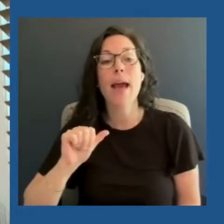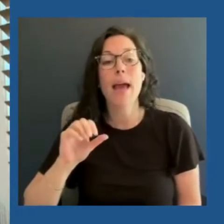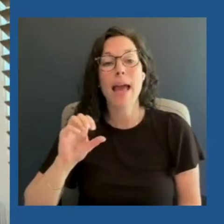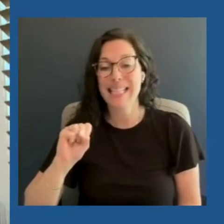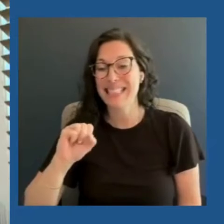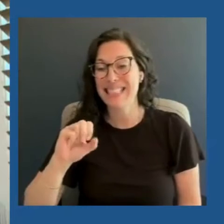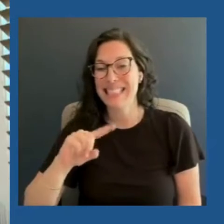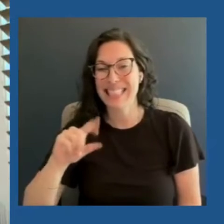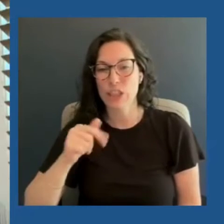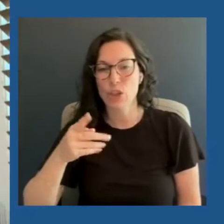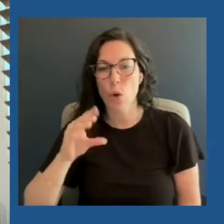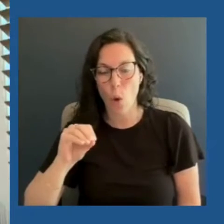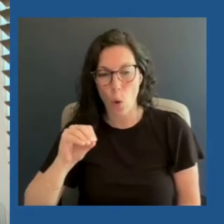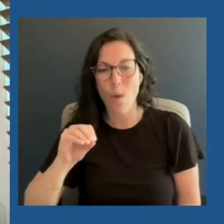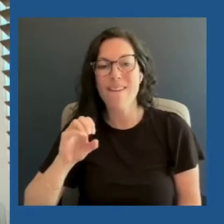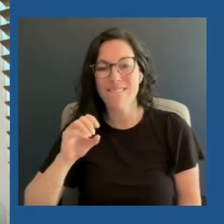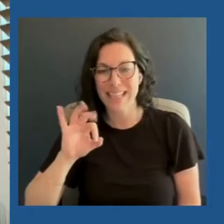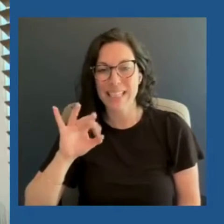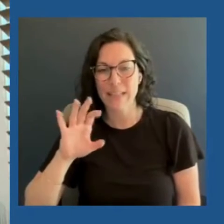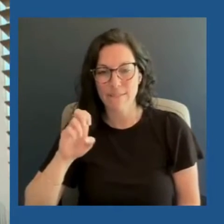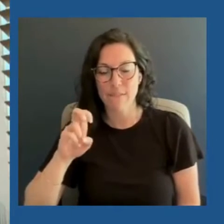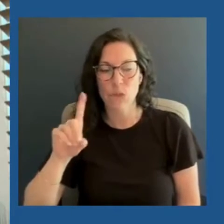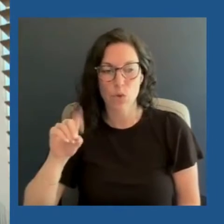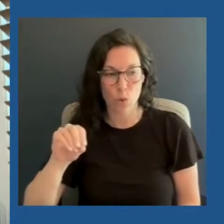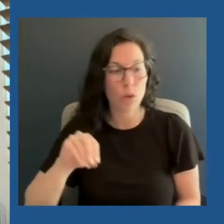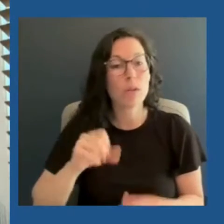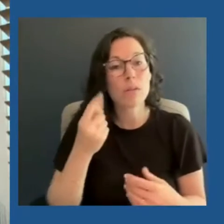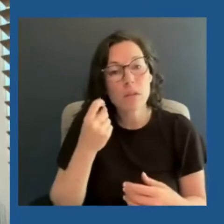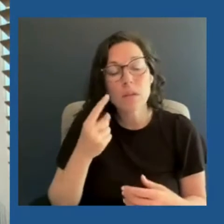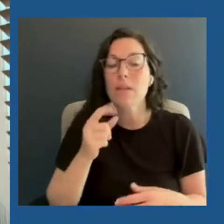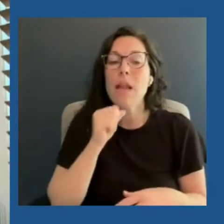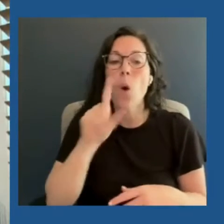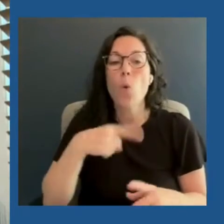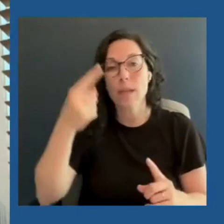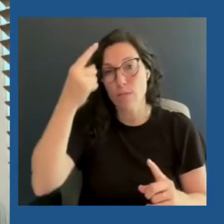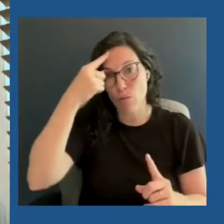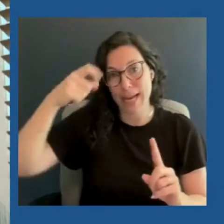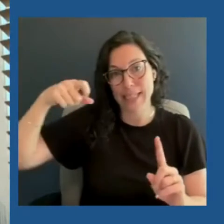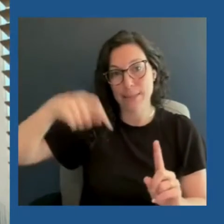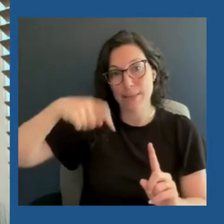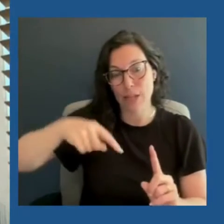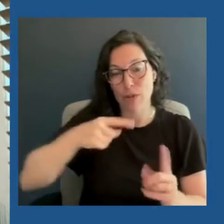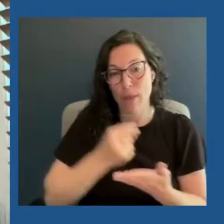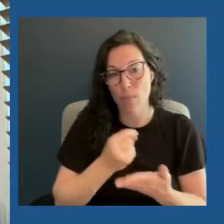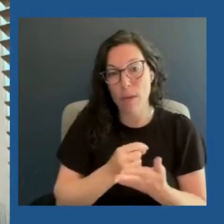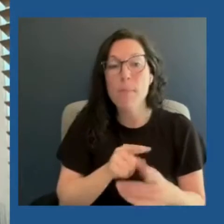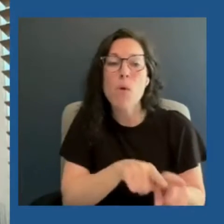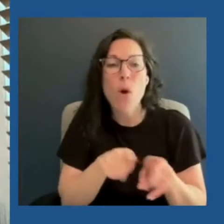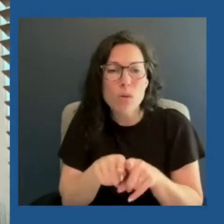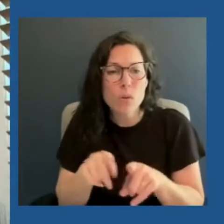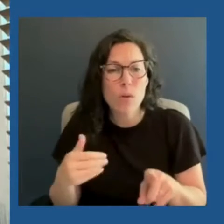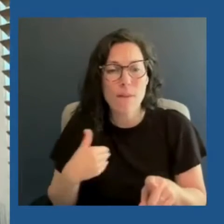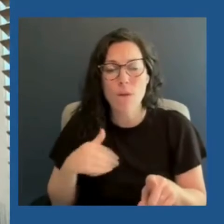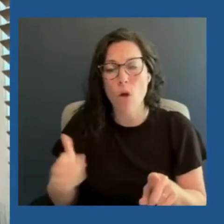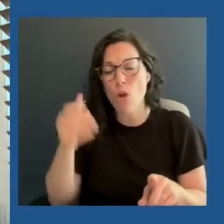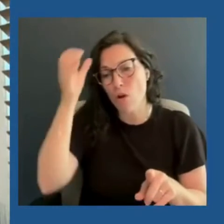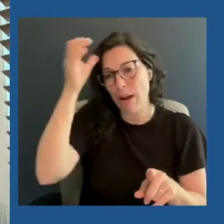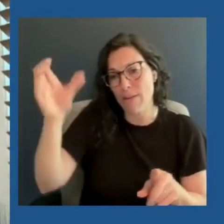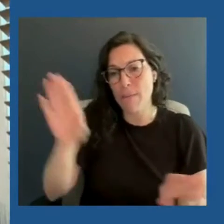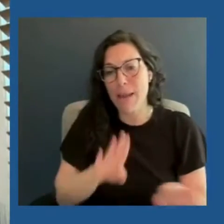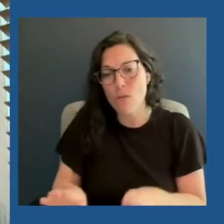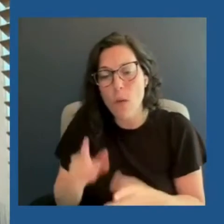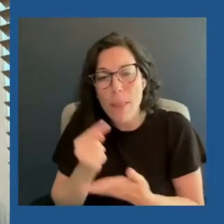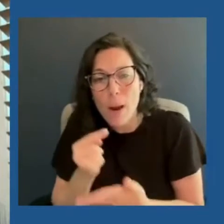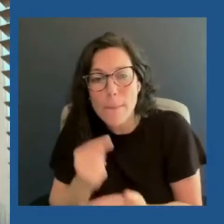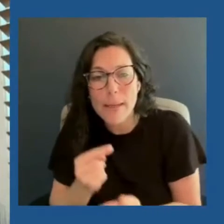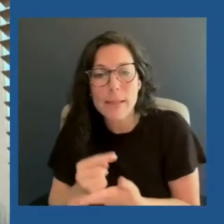of treatments that we're investigating include not just brain stimulation therapies, but also cognitive and behavioral therapies, as well as